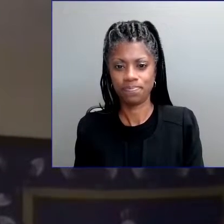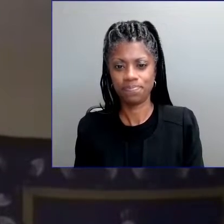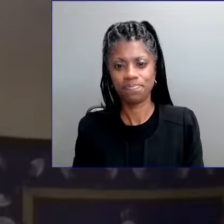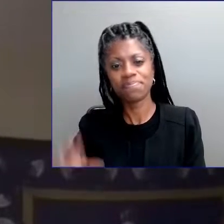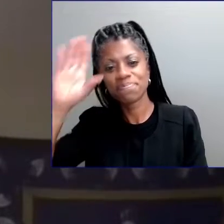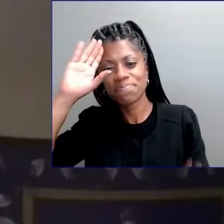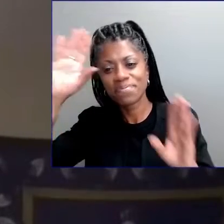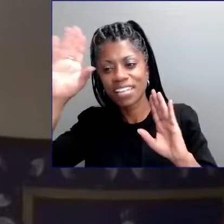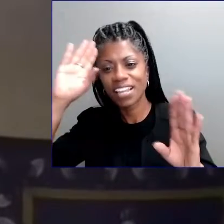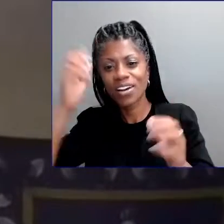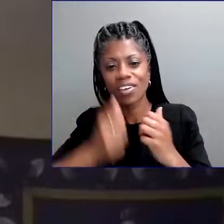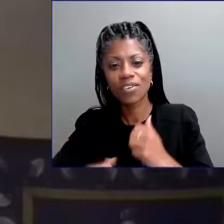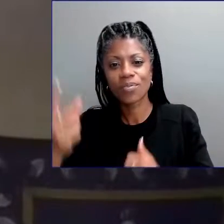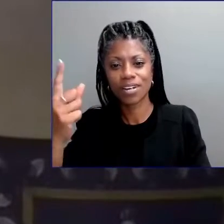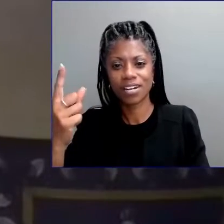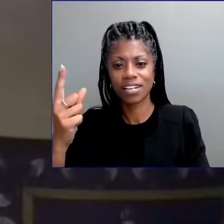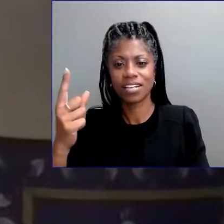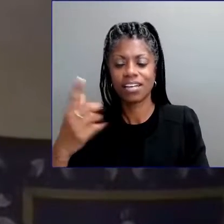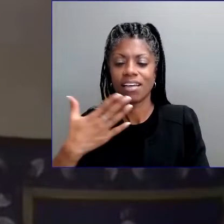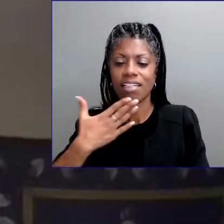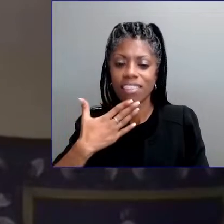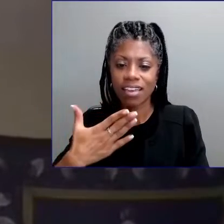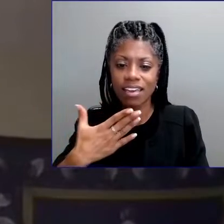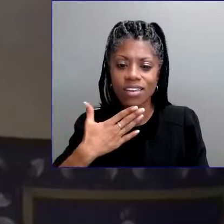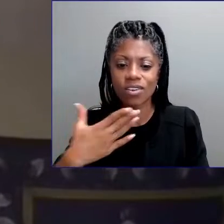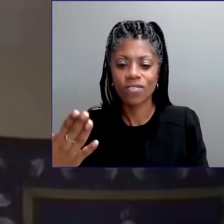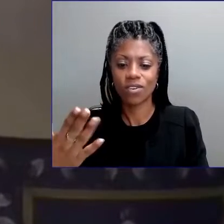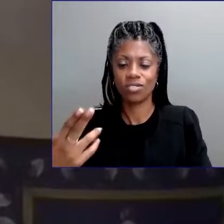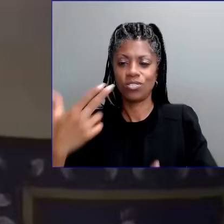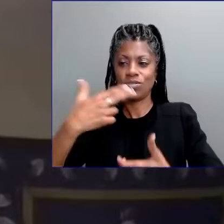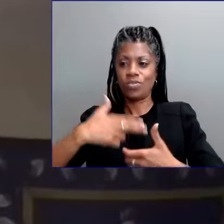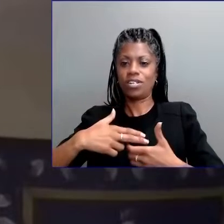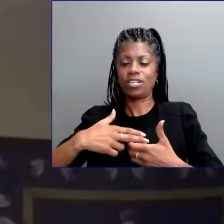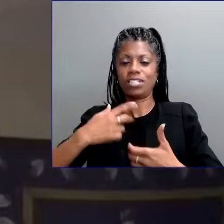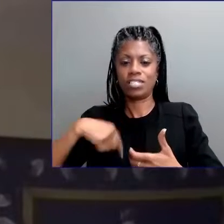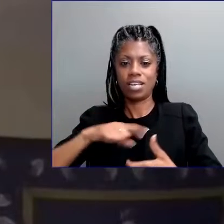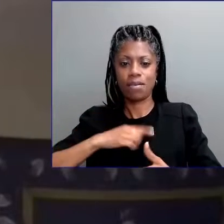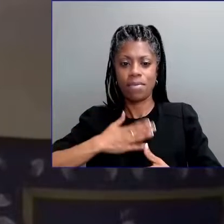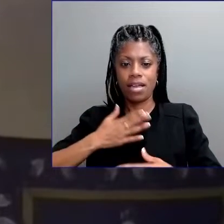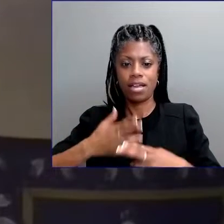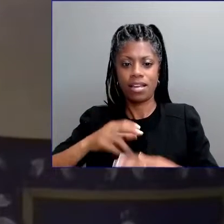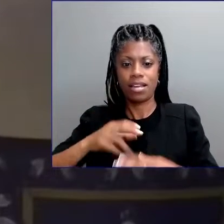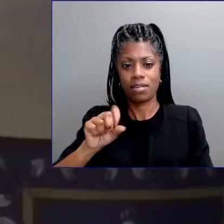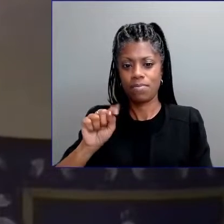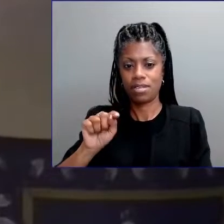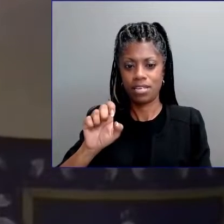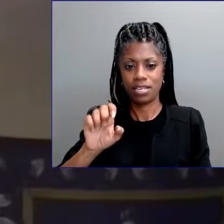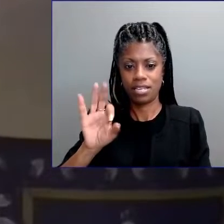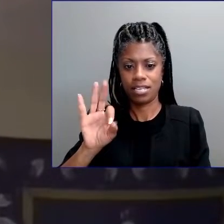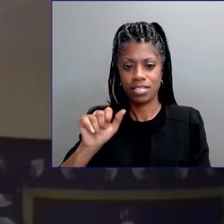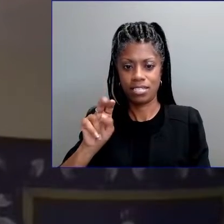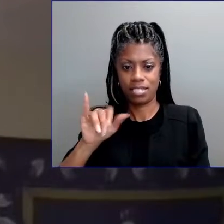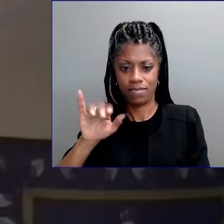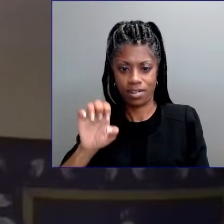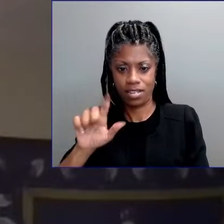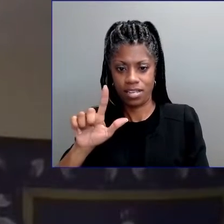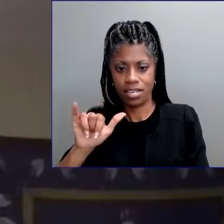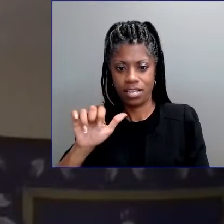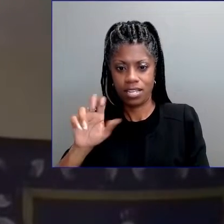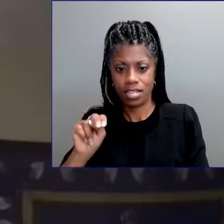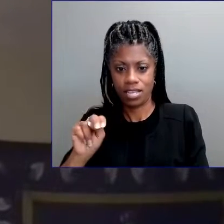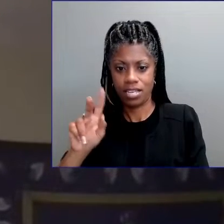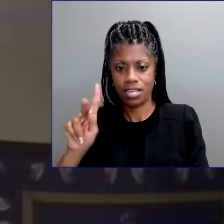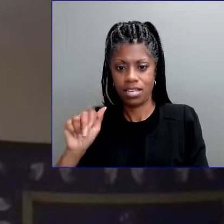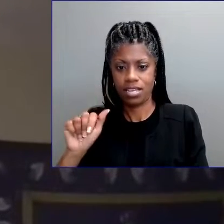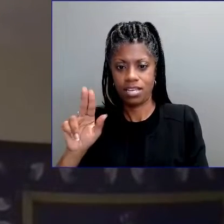Hello, everyone. Thank you so much for joining. My name is Stefanie Lyn Kaufman-Mthimkhulu,